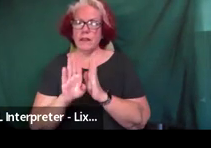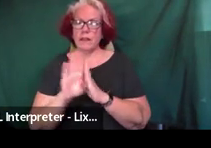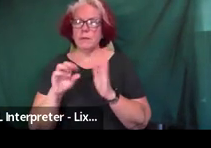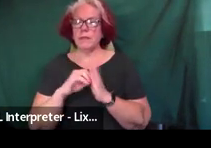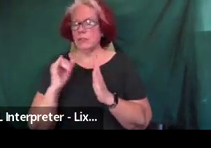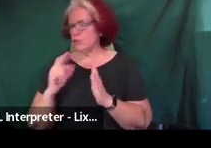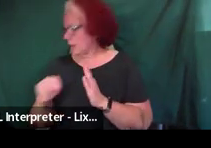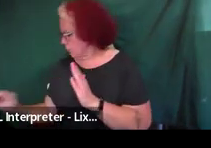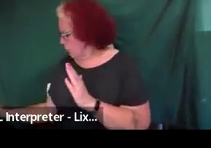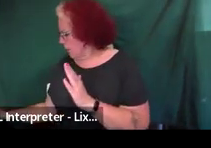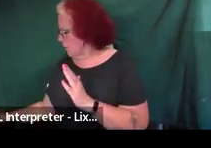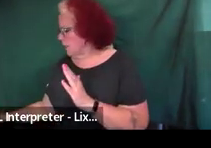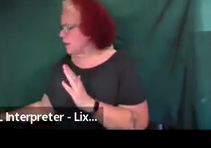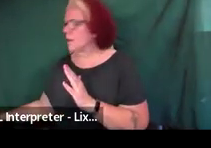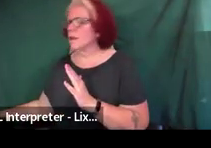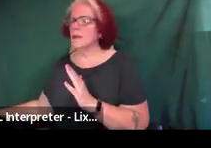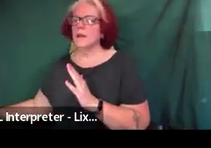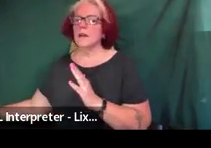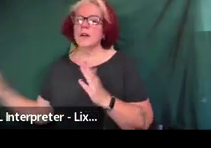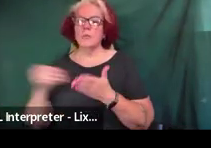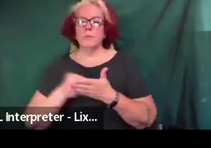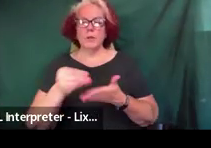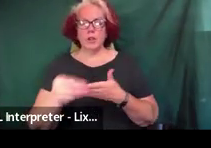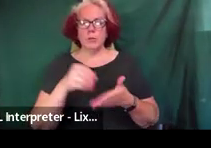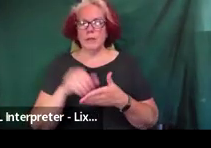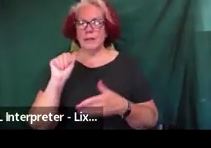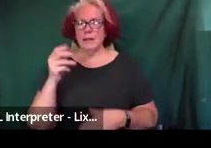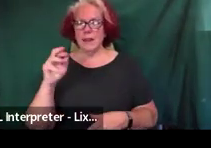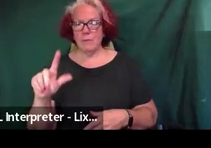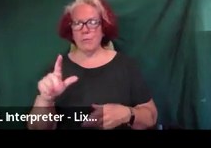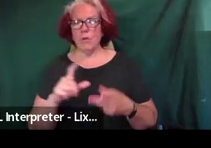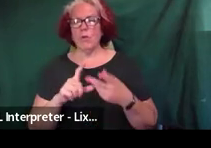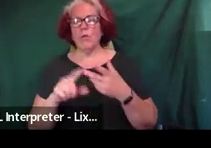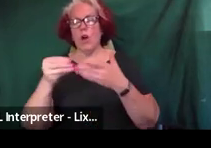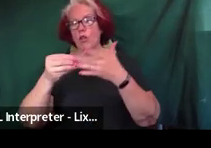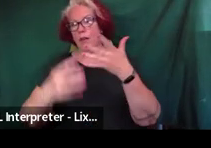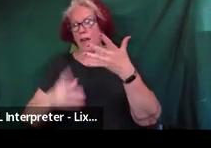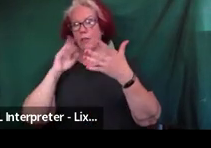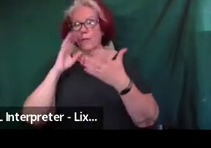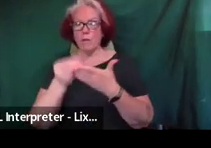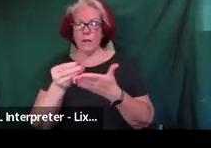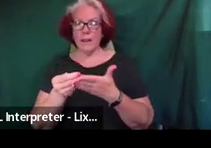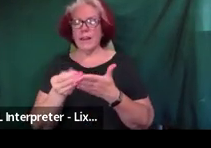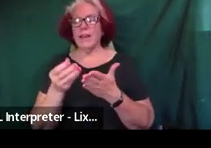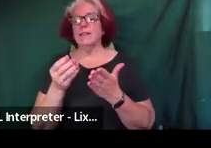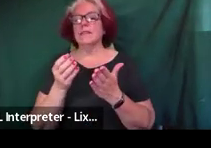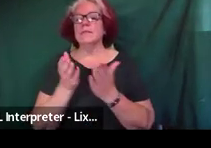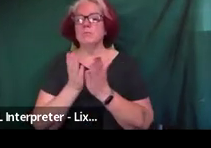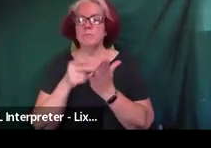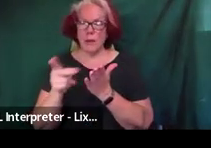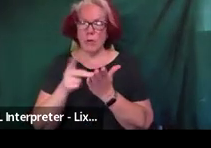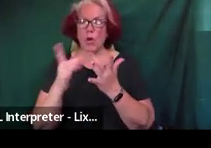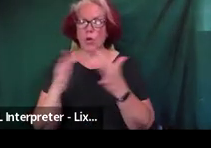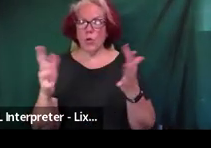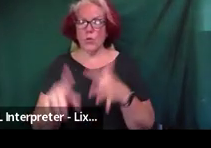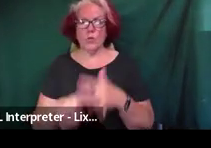come on in April, and then all of the other modules for finance, payroll, and the like will come on